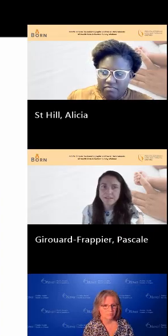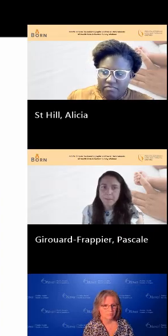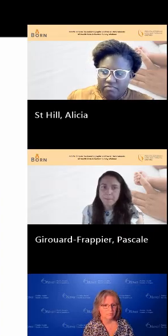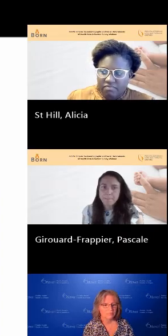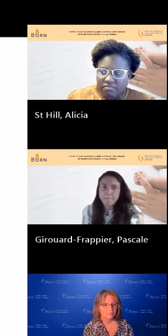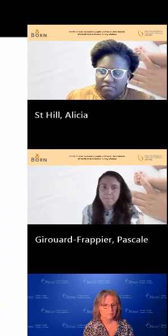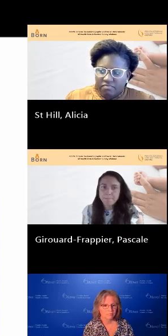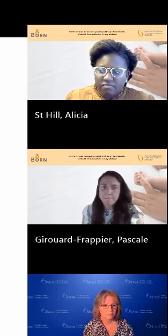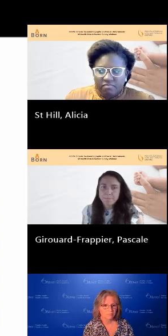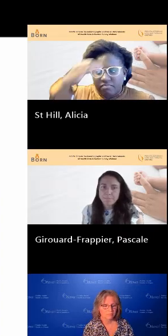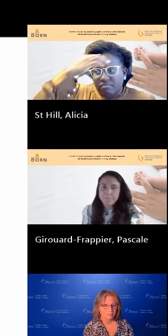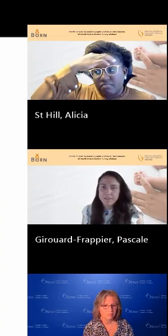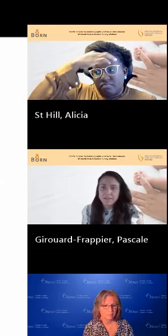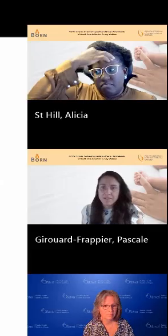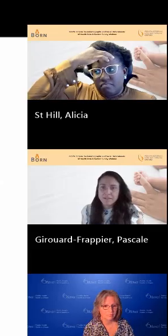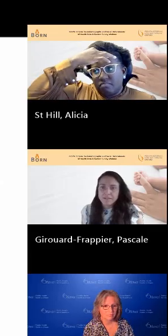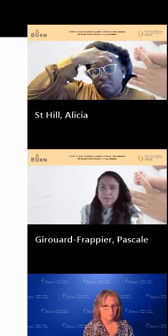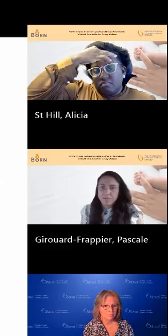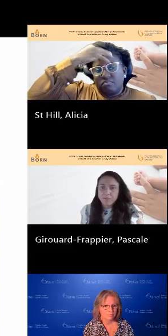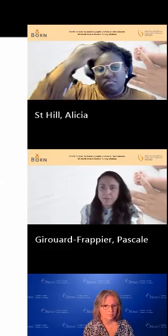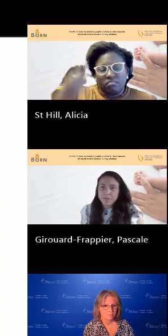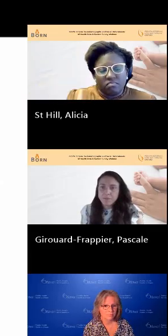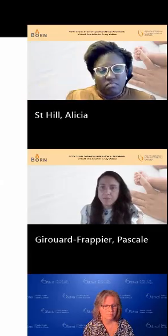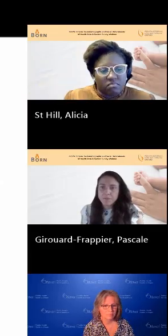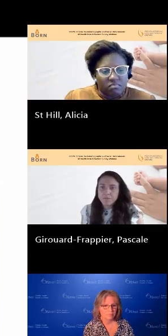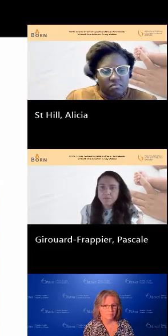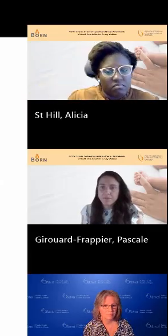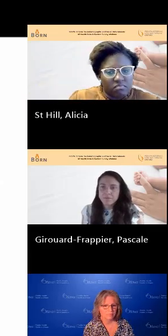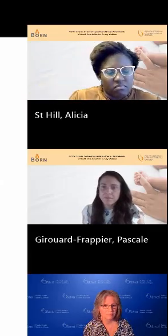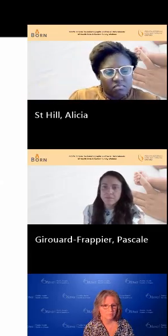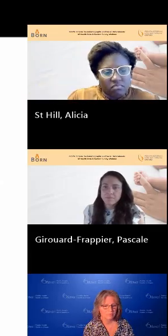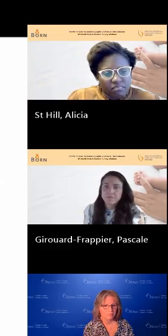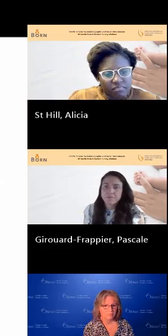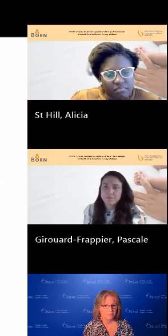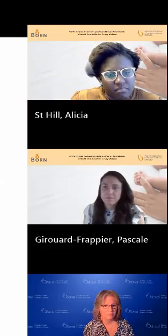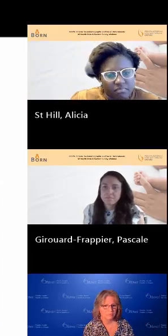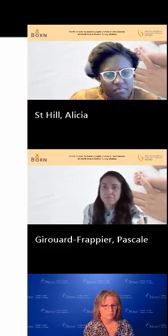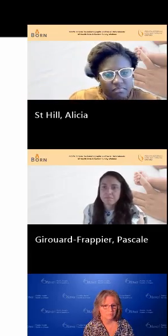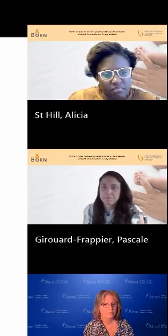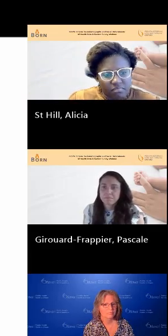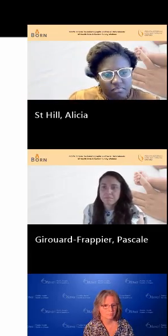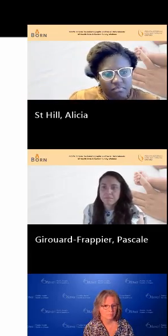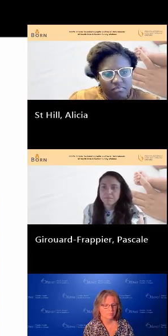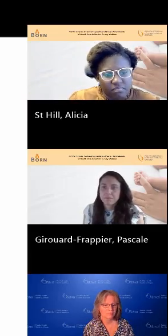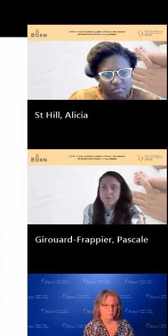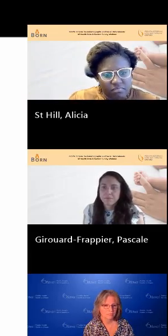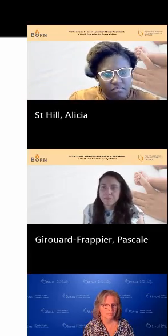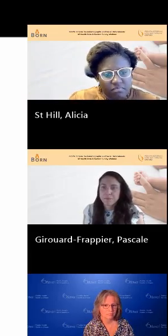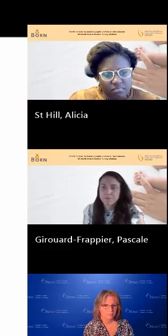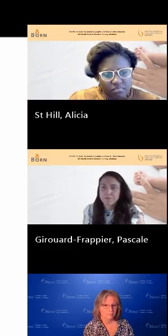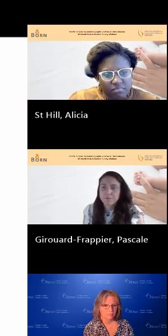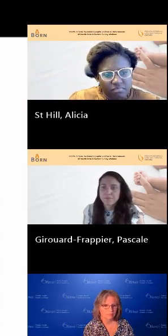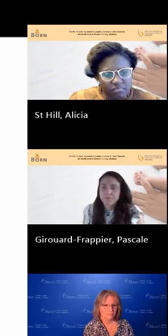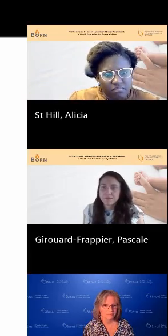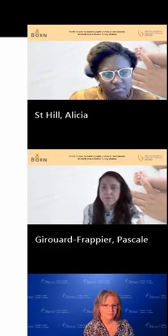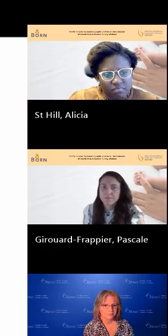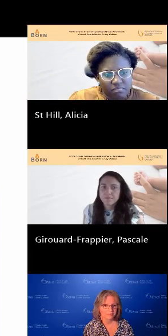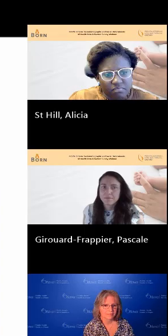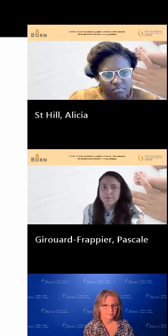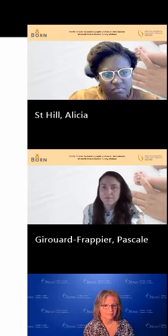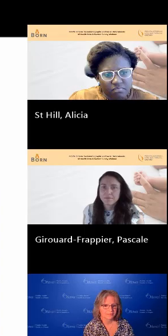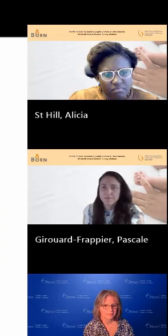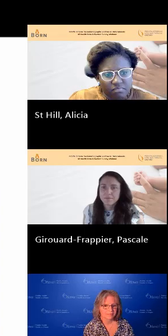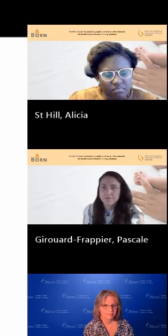situation. We're also able to liaise with local OHTs to attach people to primary care providers where possible.